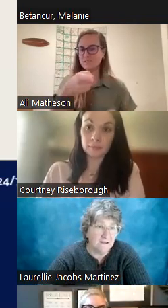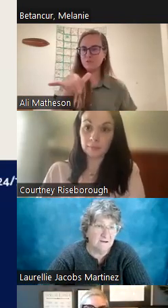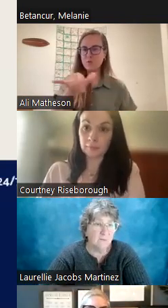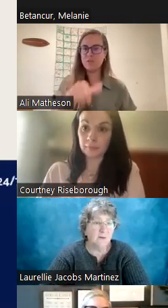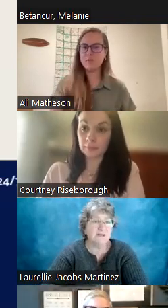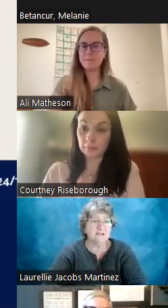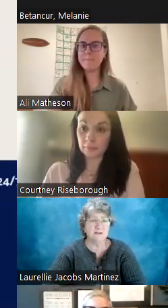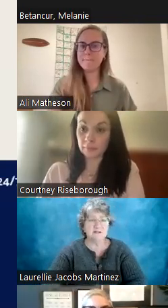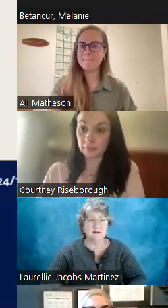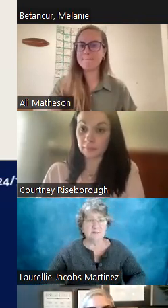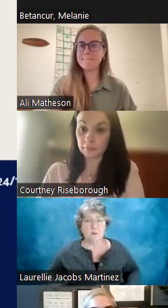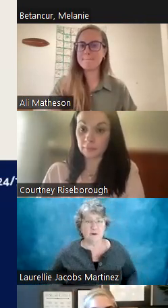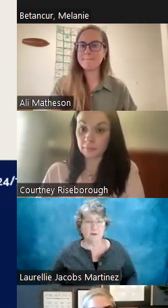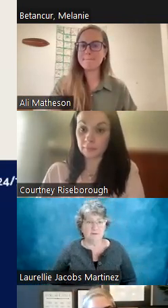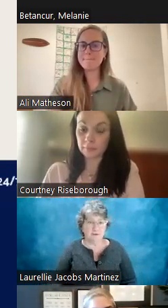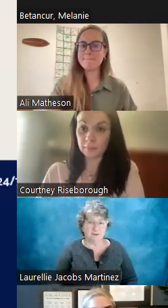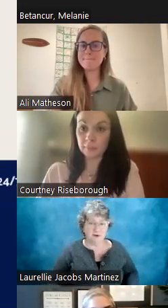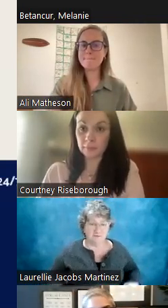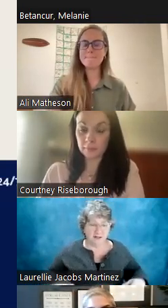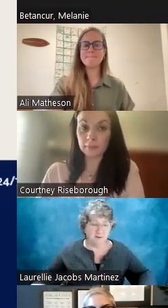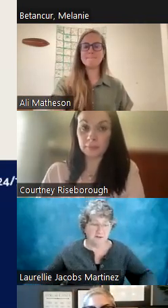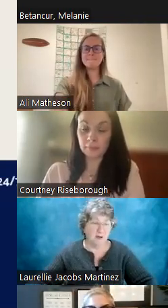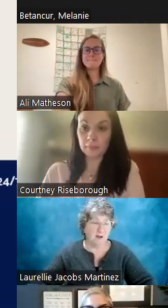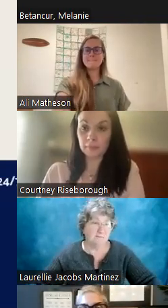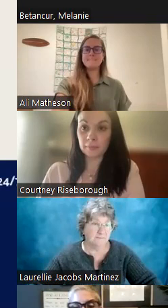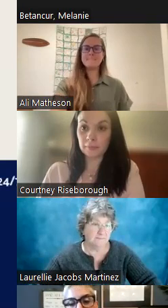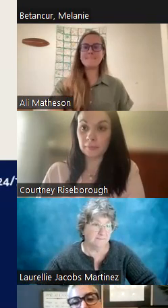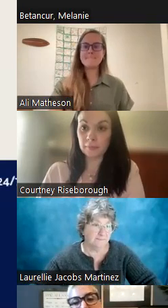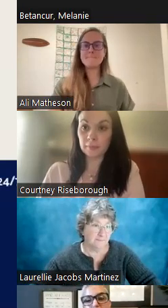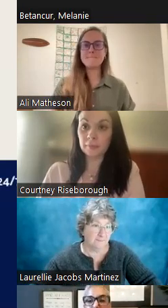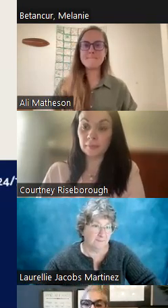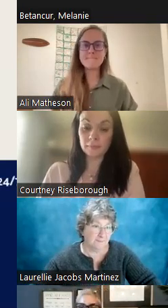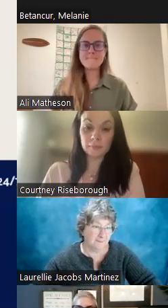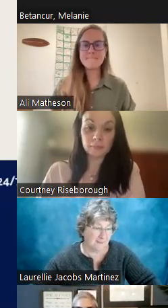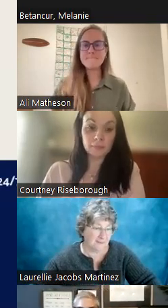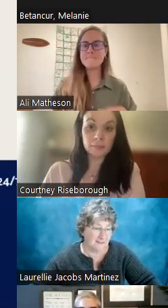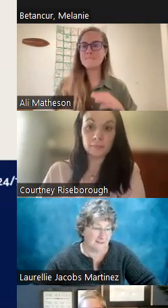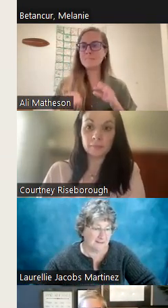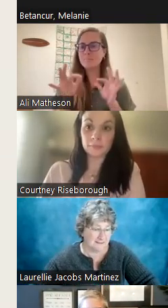And the website explains a little bit more about what resources are available as well.